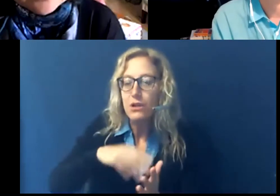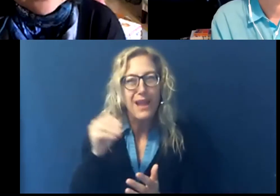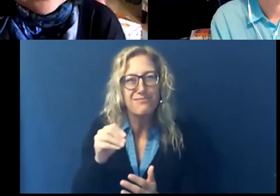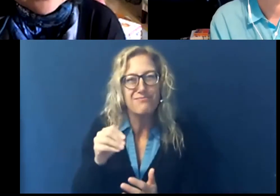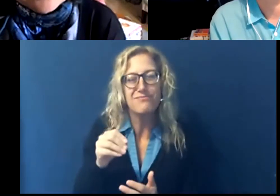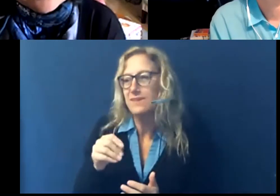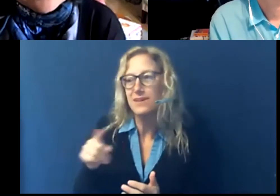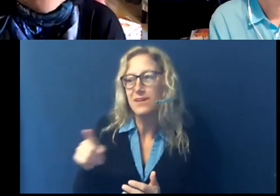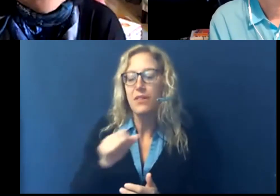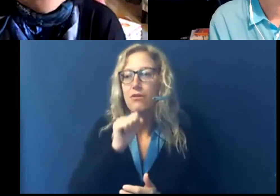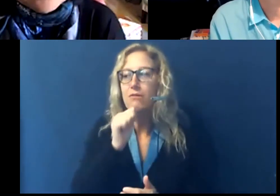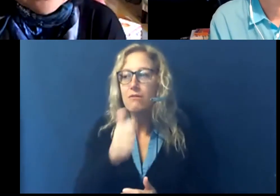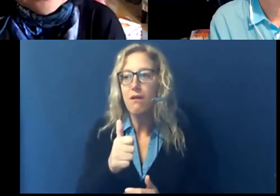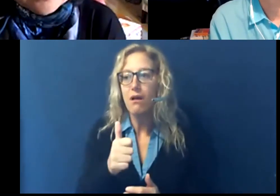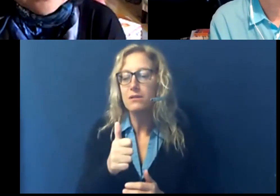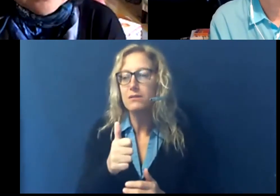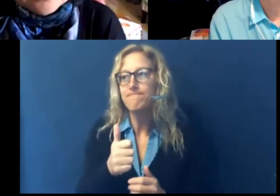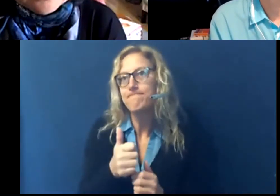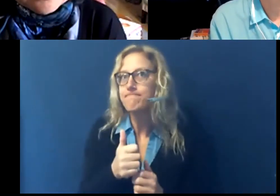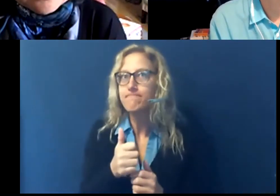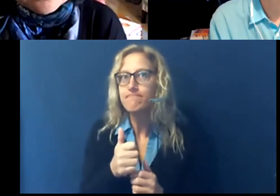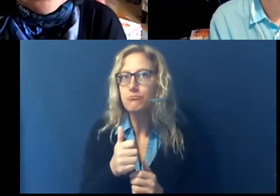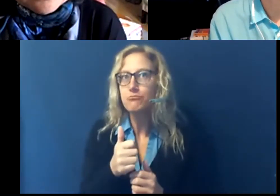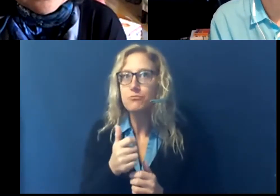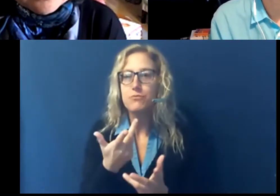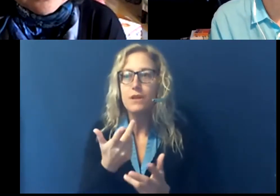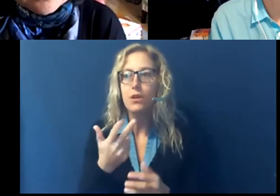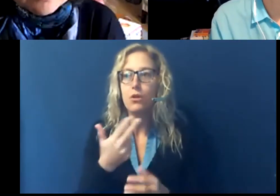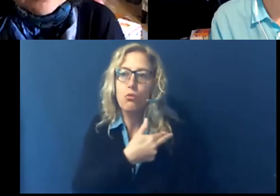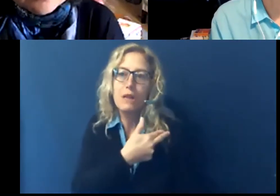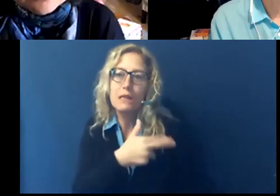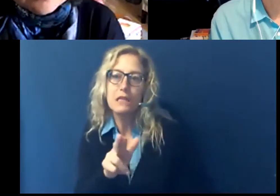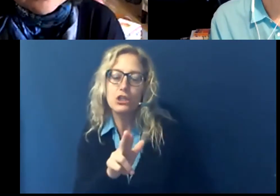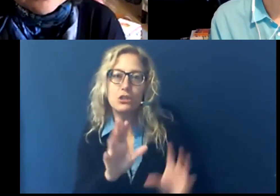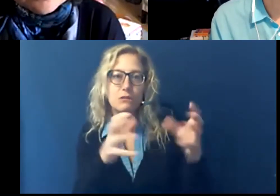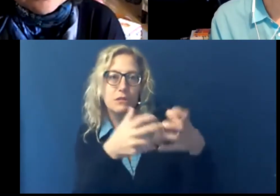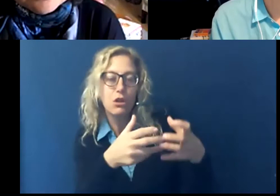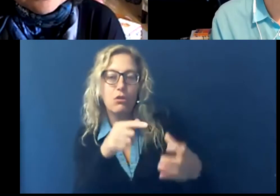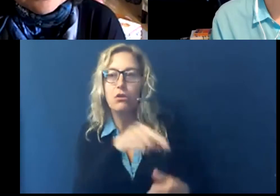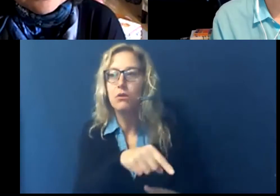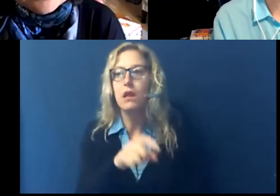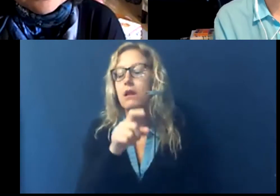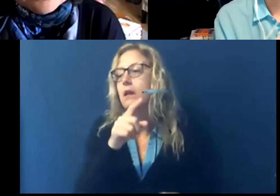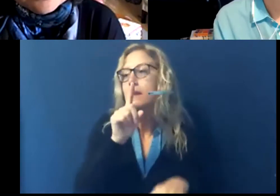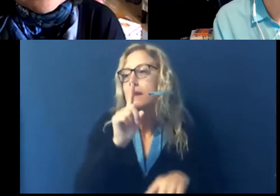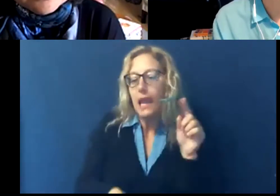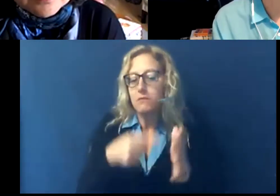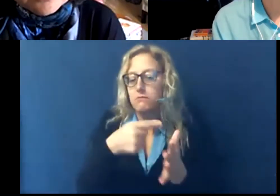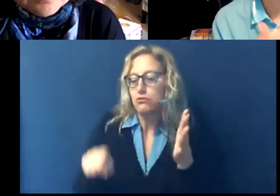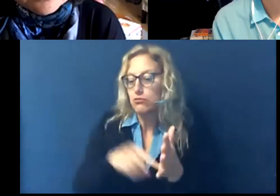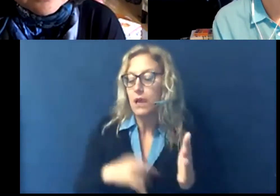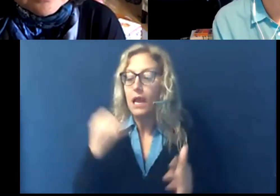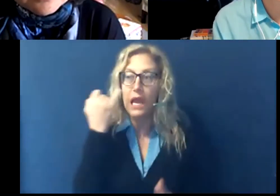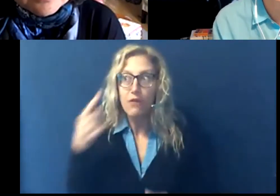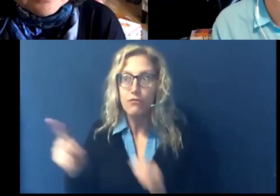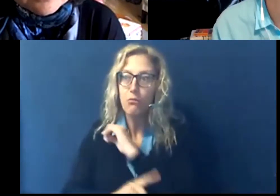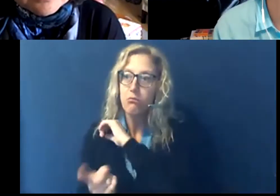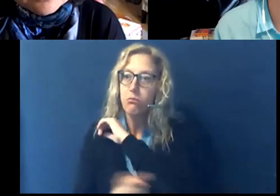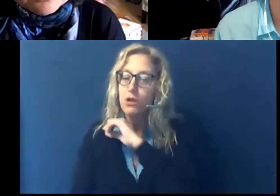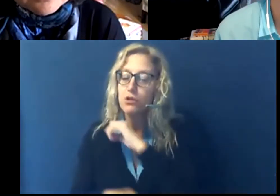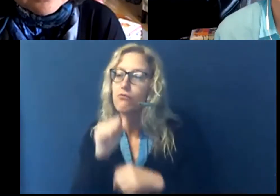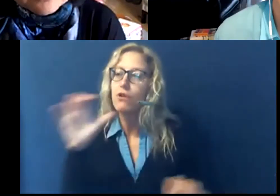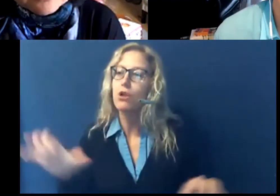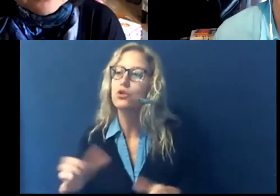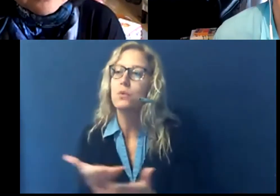quite deferential to religious entities that say they're subject to discrimination if they're punished for not doing